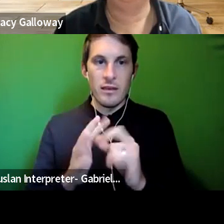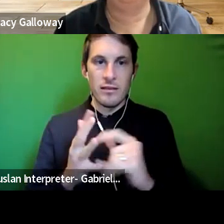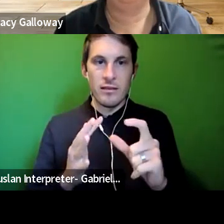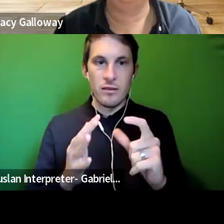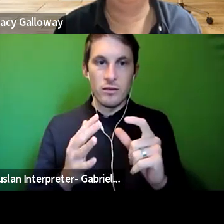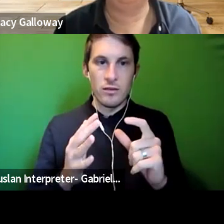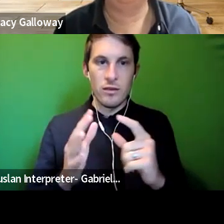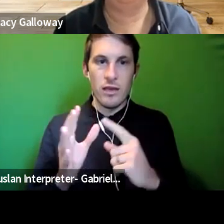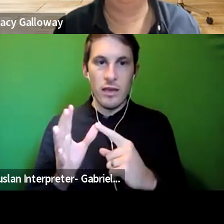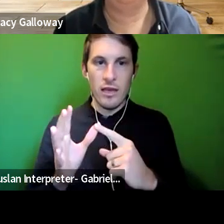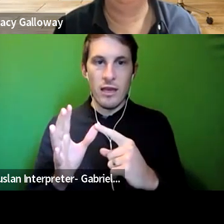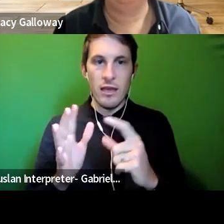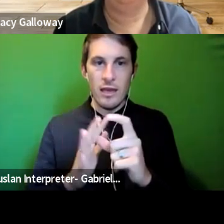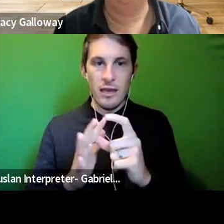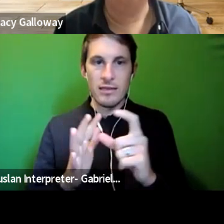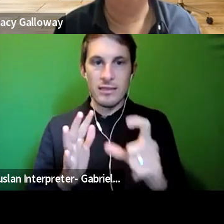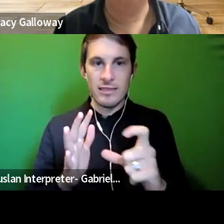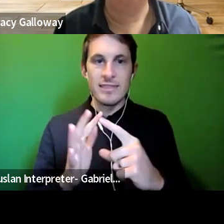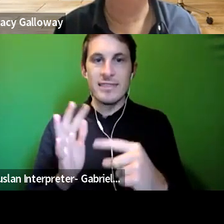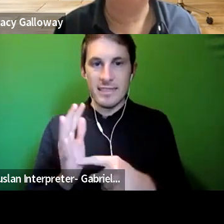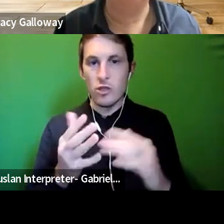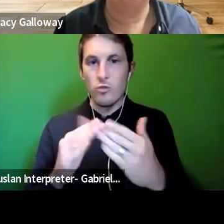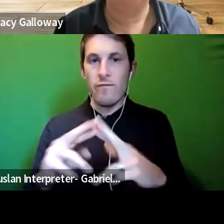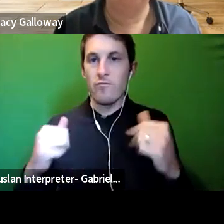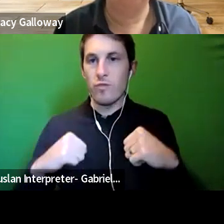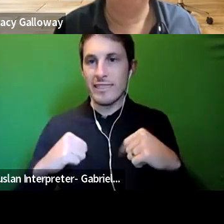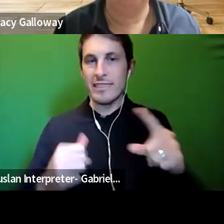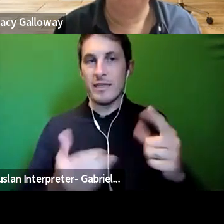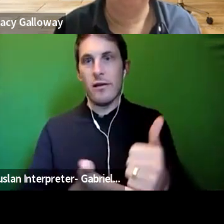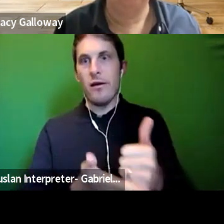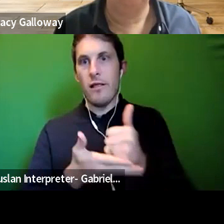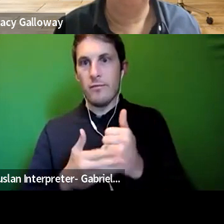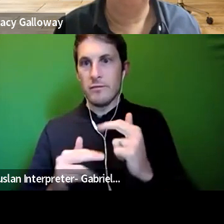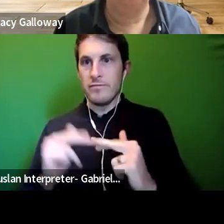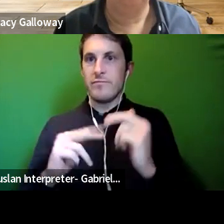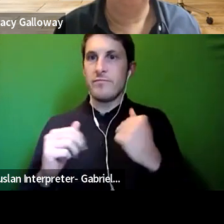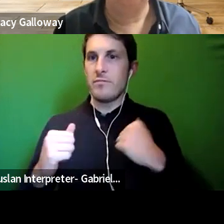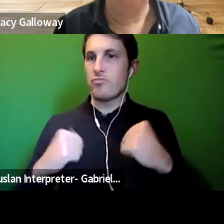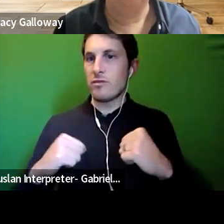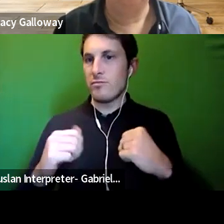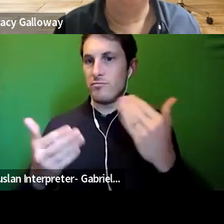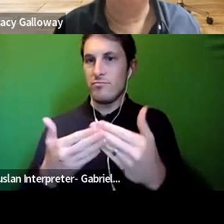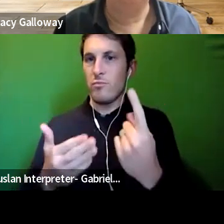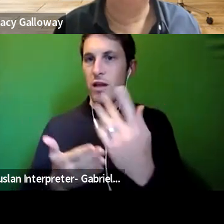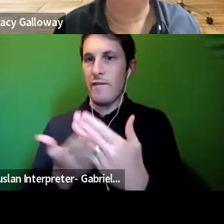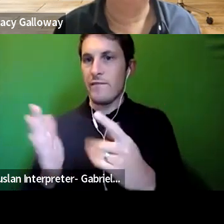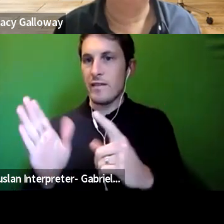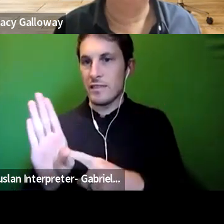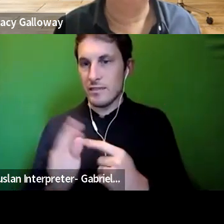to upskilling my own practice over the last probably year and a half, because it's created sort